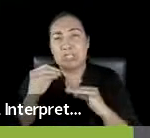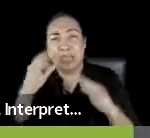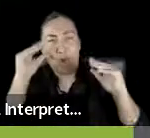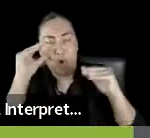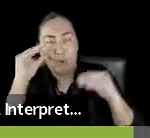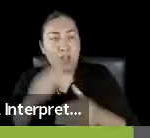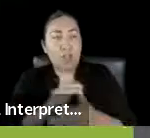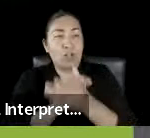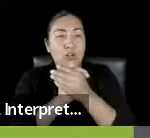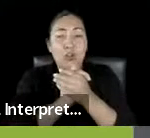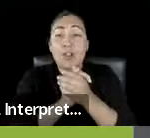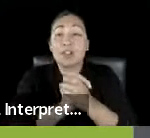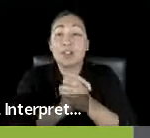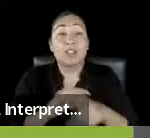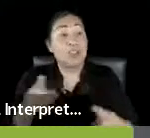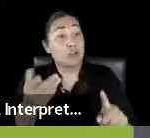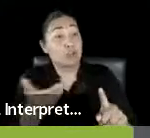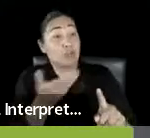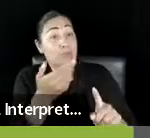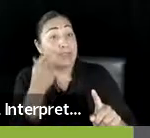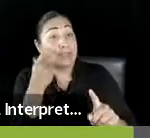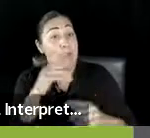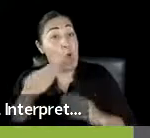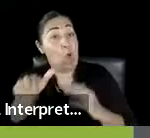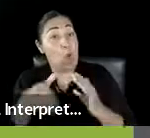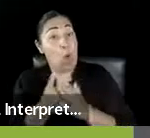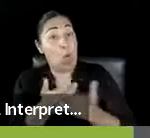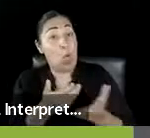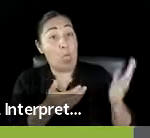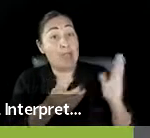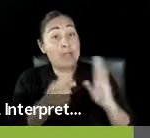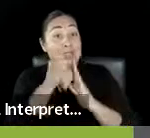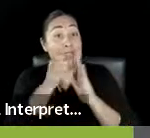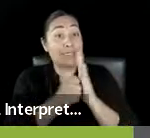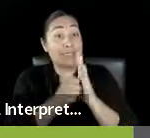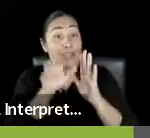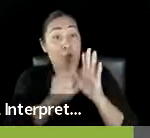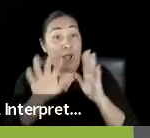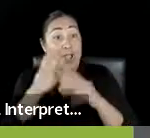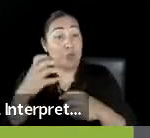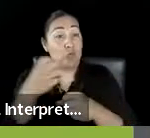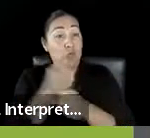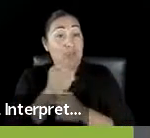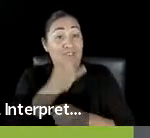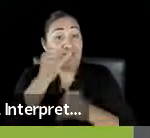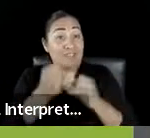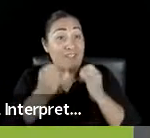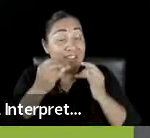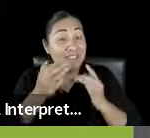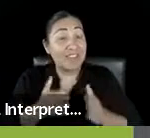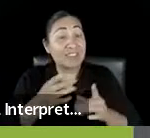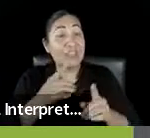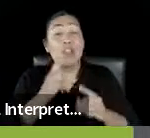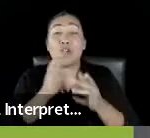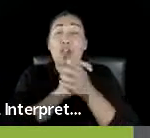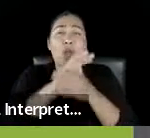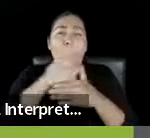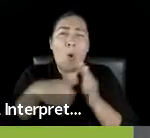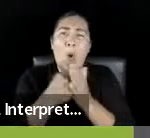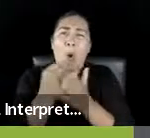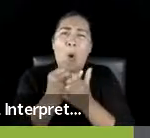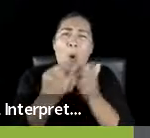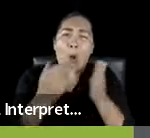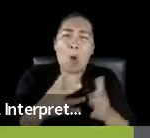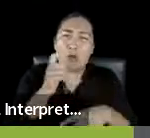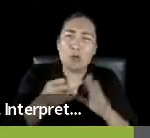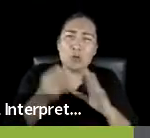so congratulations. On the screen, you see all of the statewide winning finalists, but congratulations to all the artists who submitted. We're just so